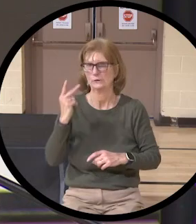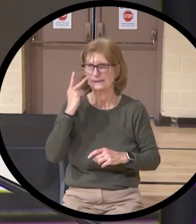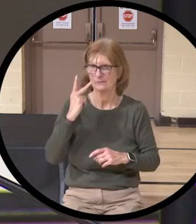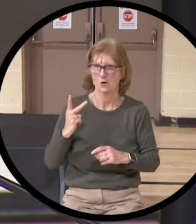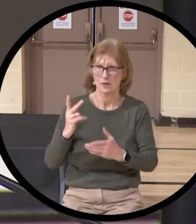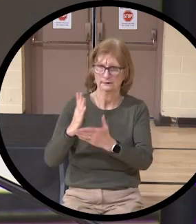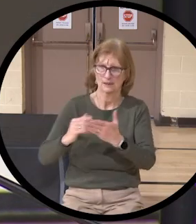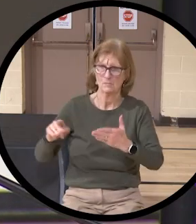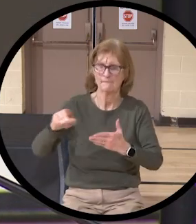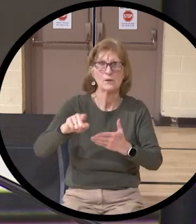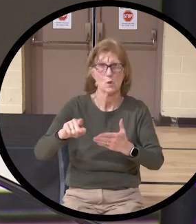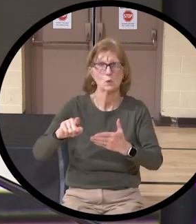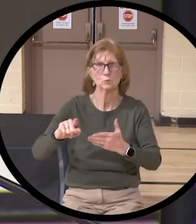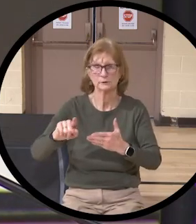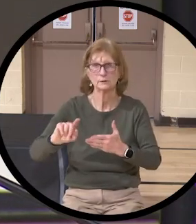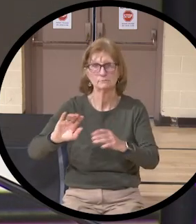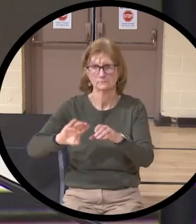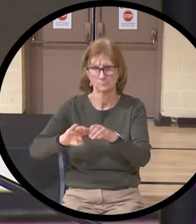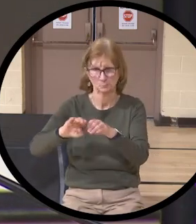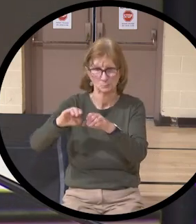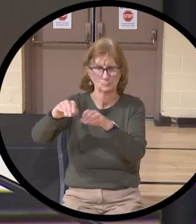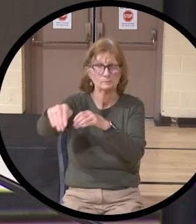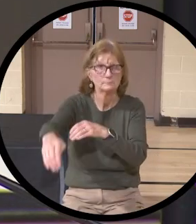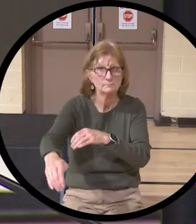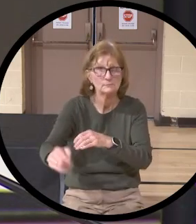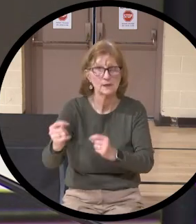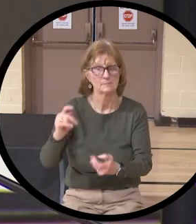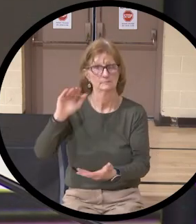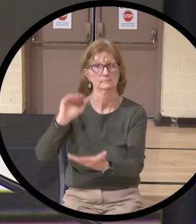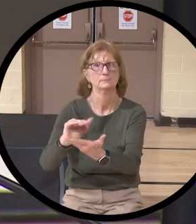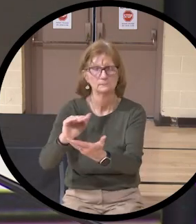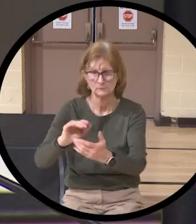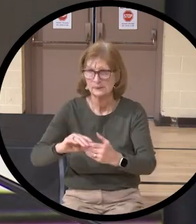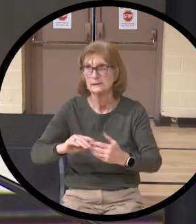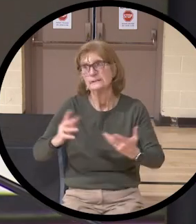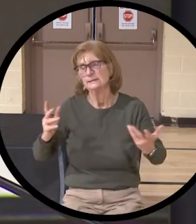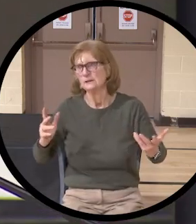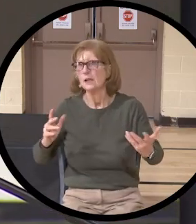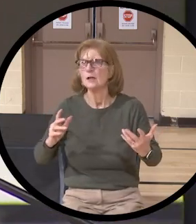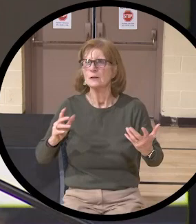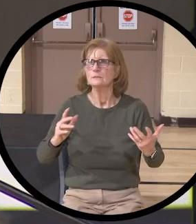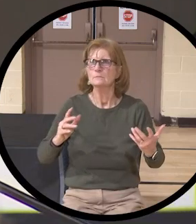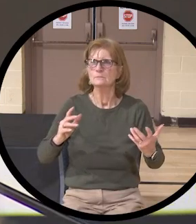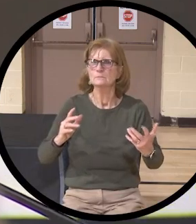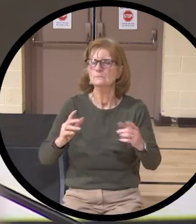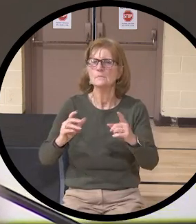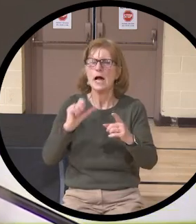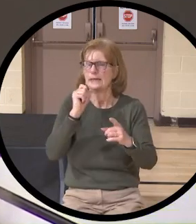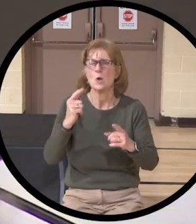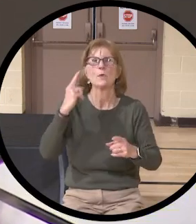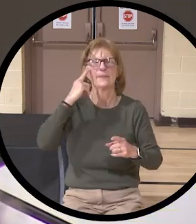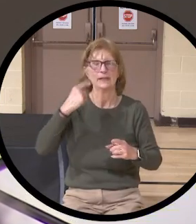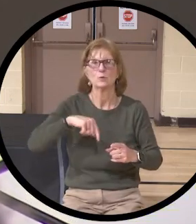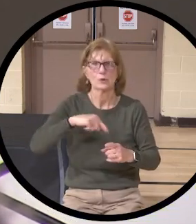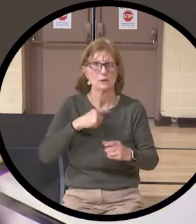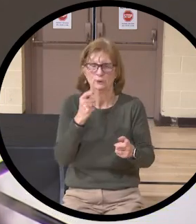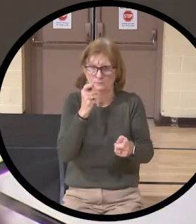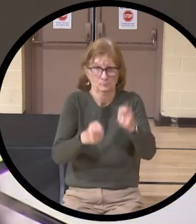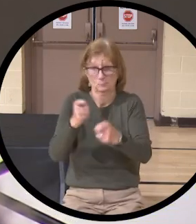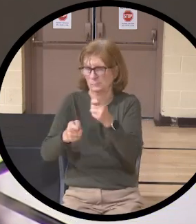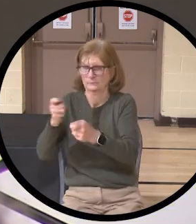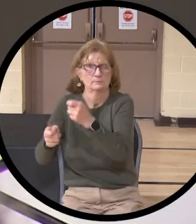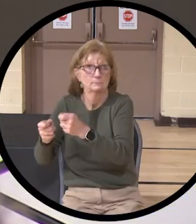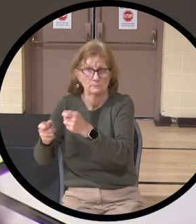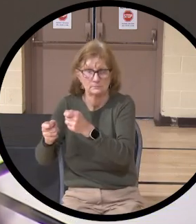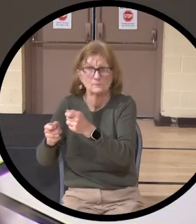secondary tables. I will say that the likelihood of us like going and altering the tables that are already kind of supported